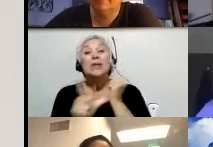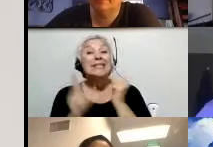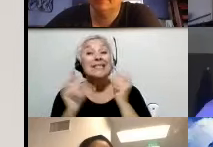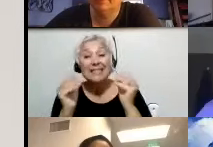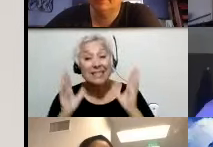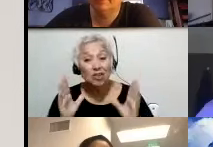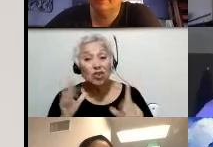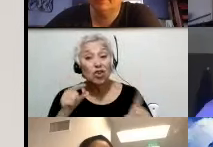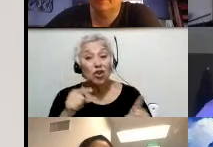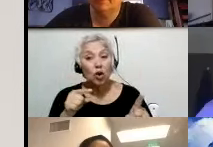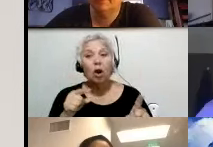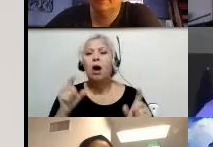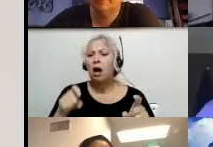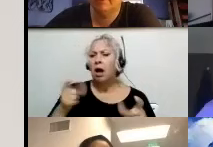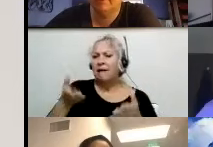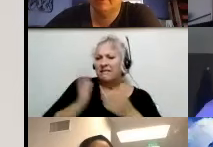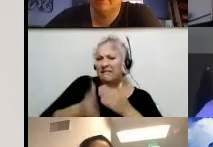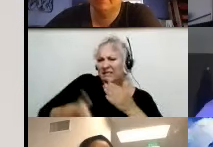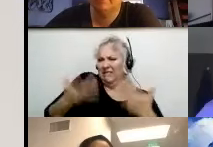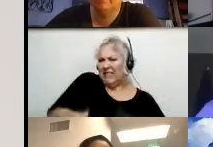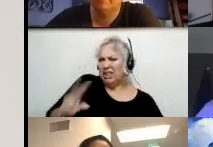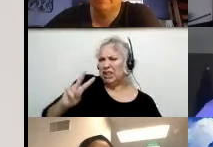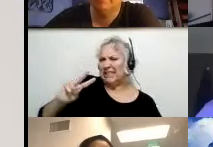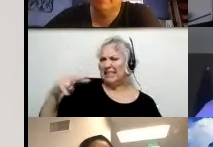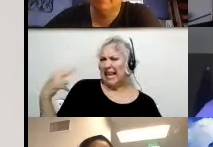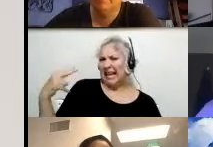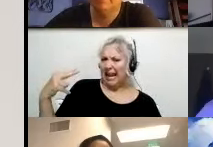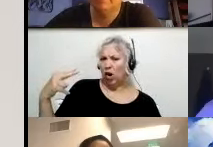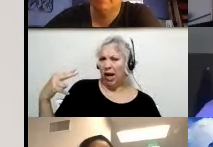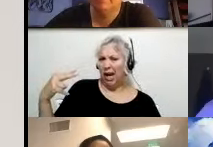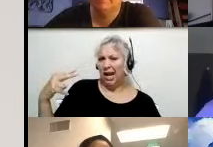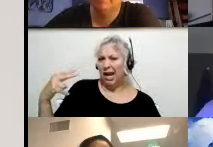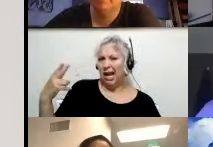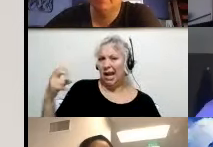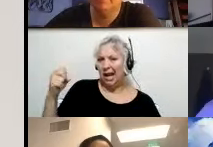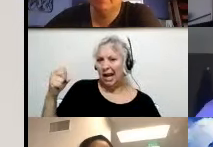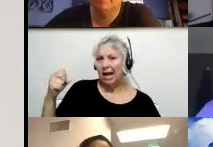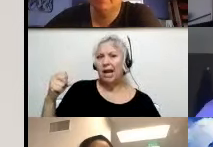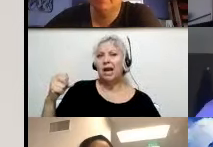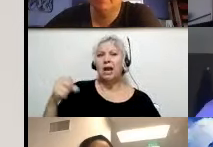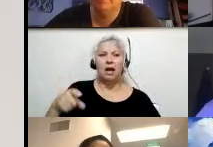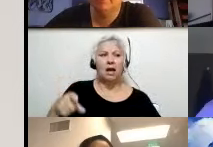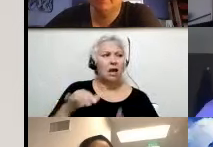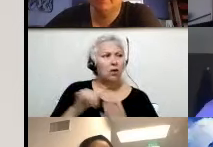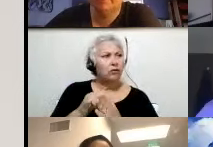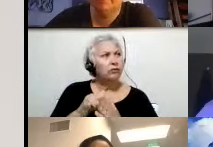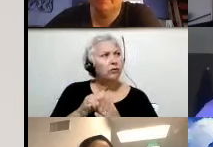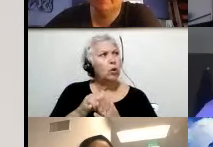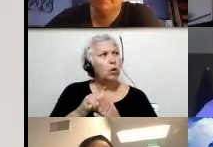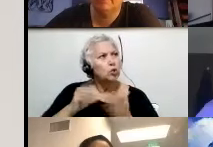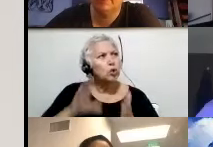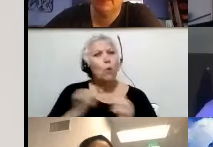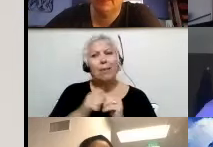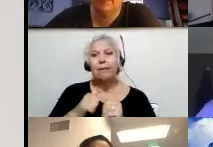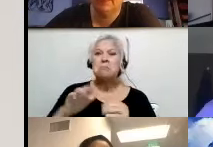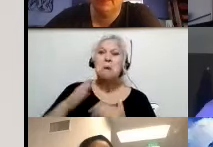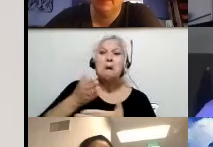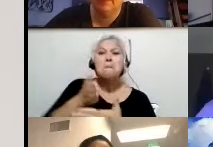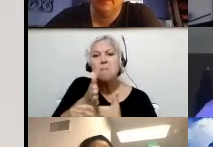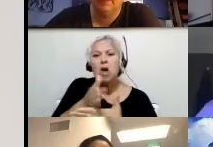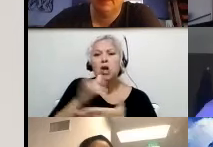assessments should complete the secondary transition assessments for students with moderate to significant disabilities. And that is a